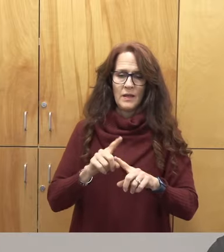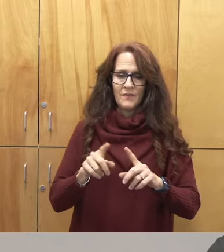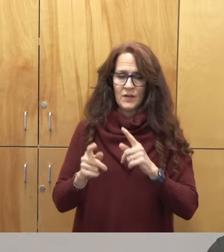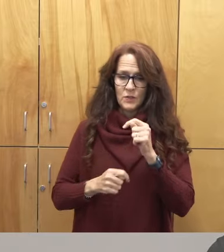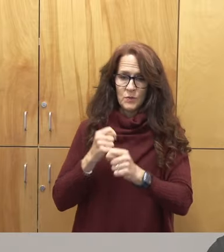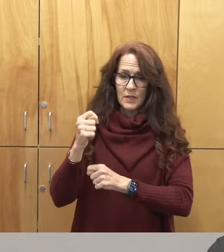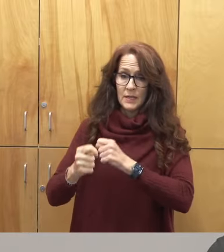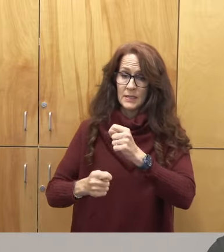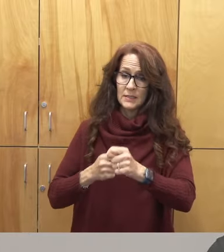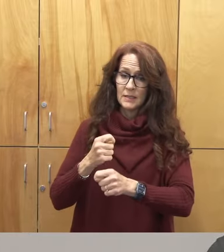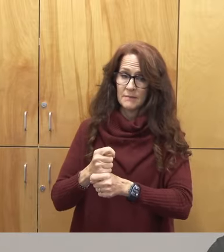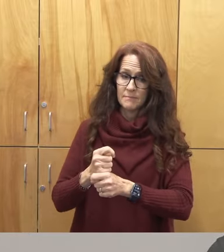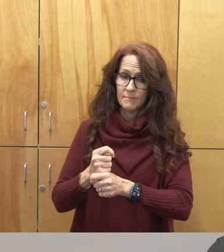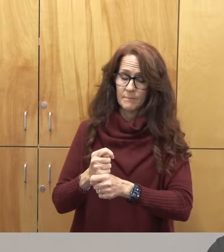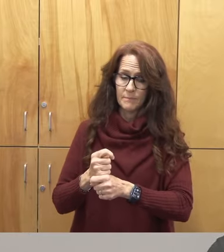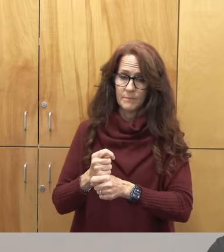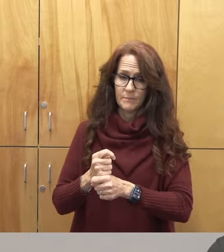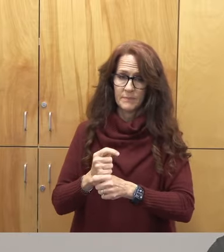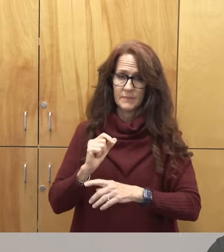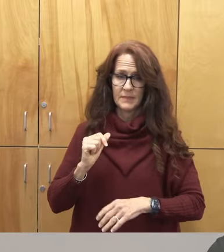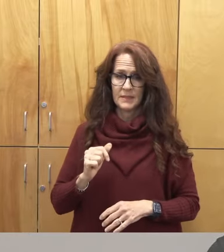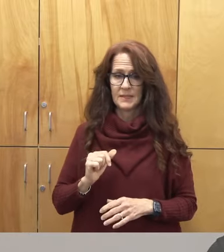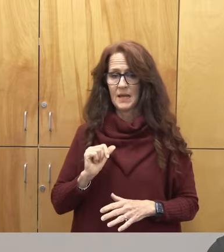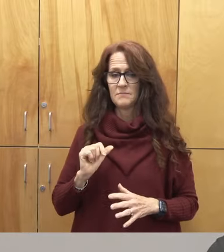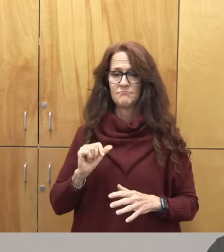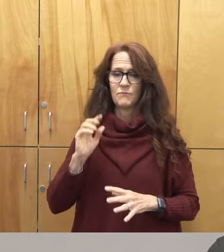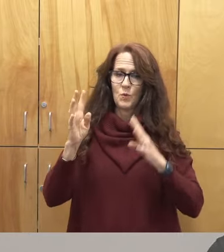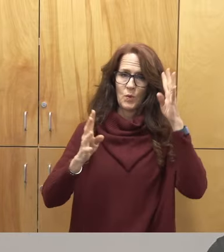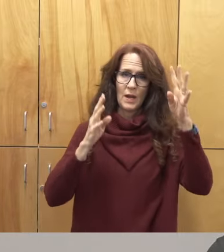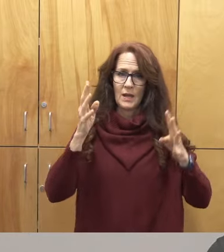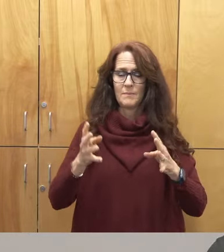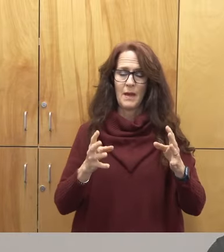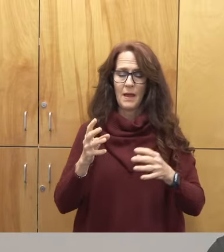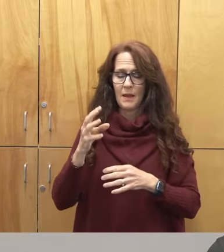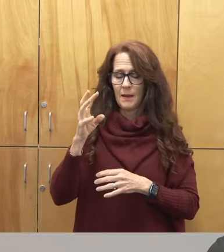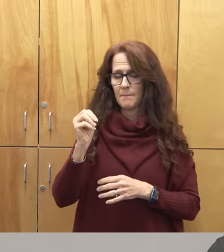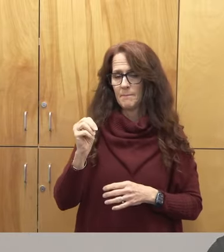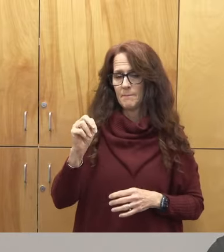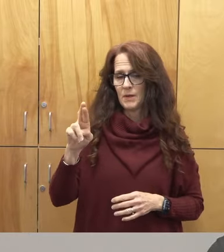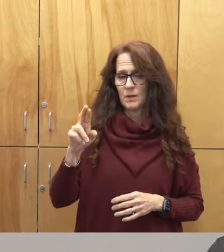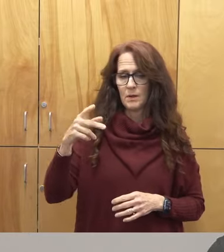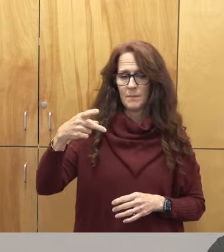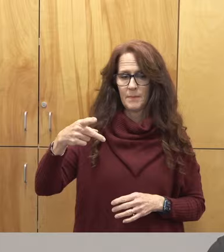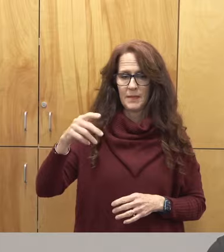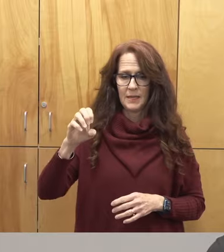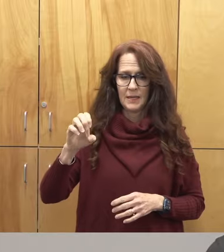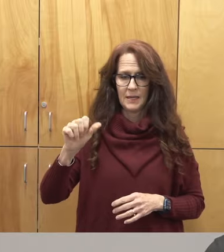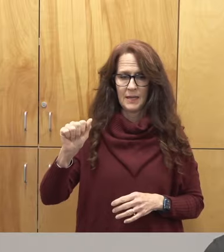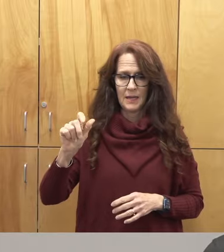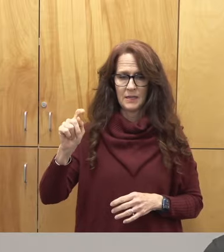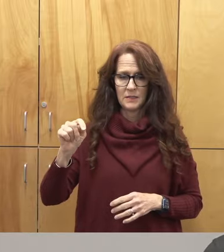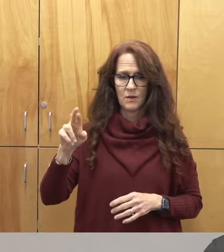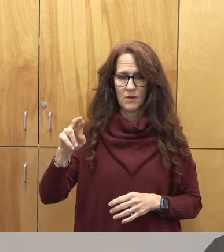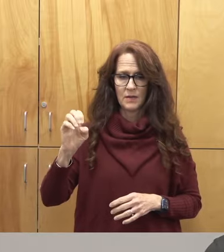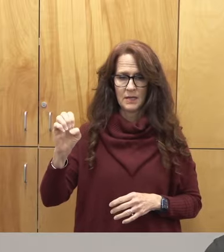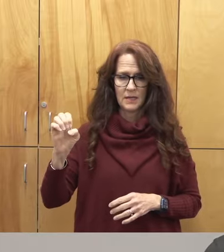traditions that were brought about by Mr. Petrie, the songs and everything. And it was such